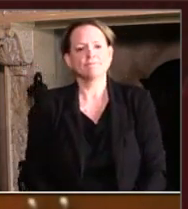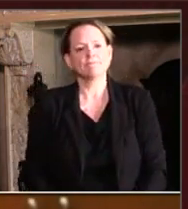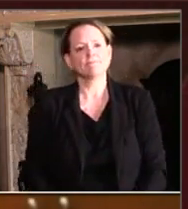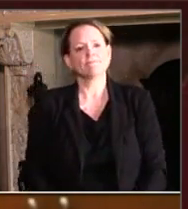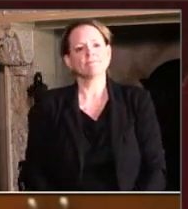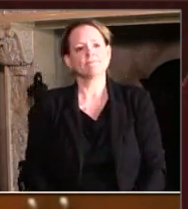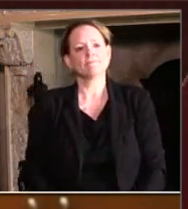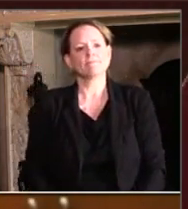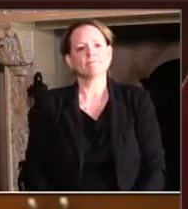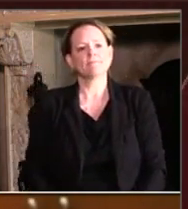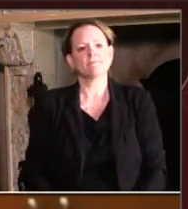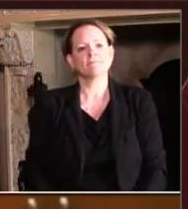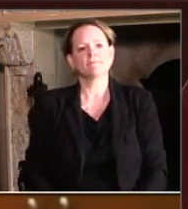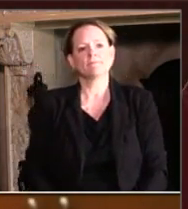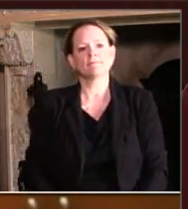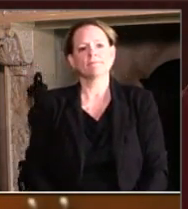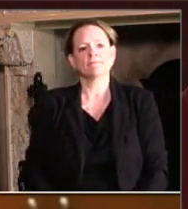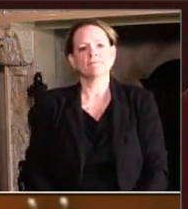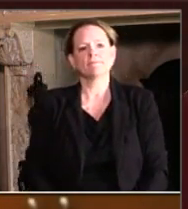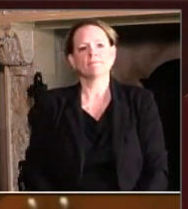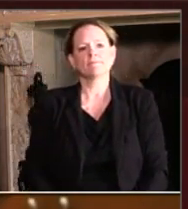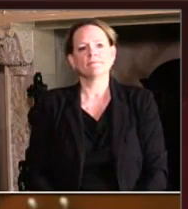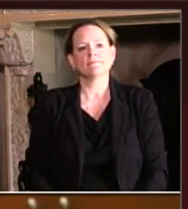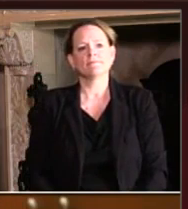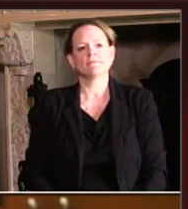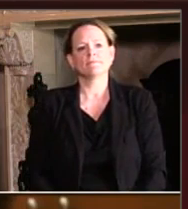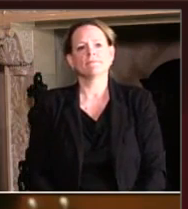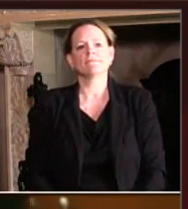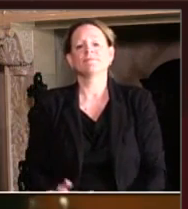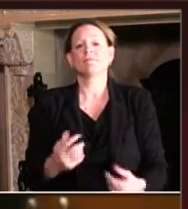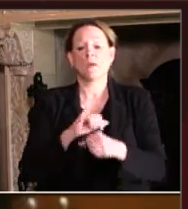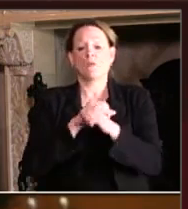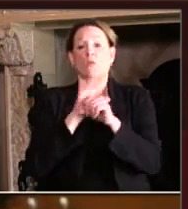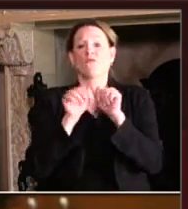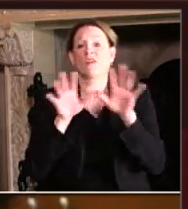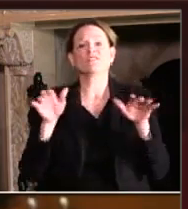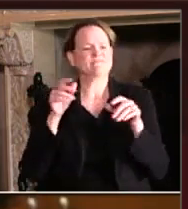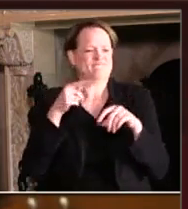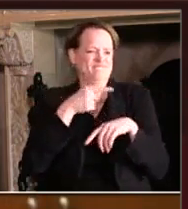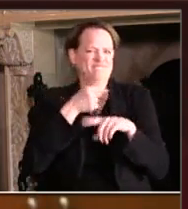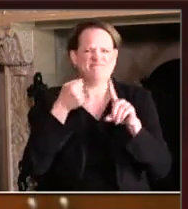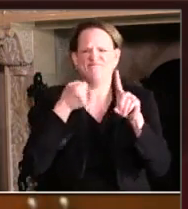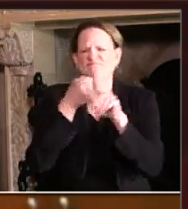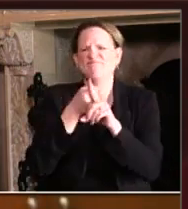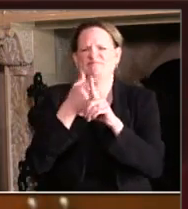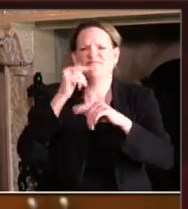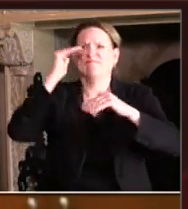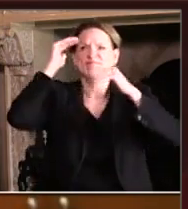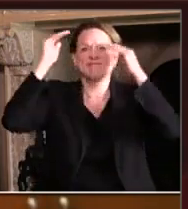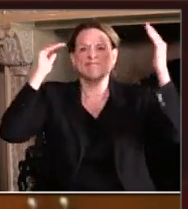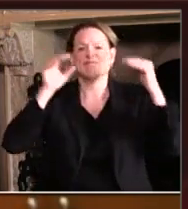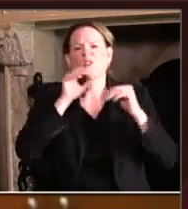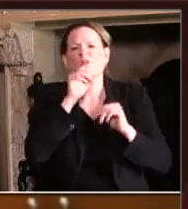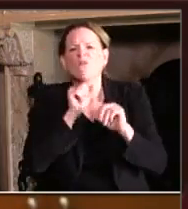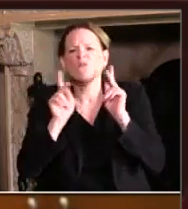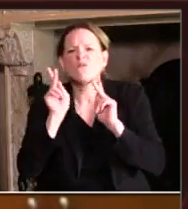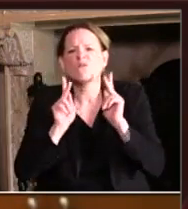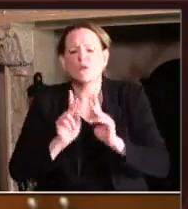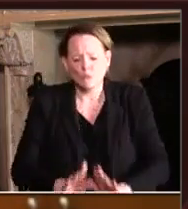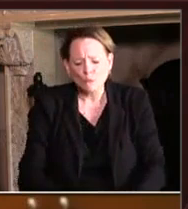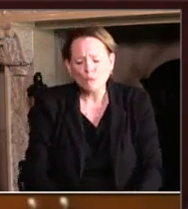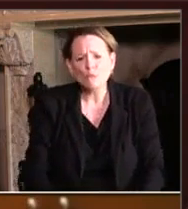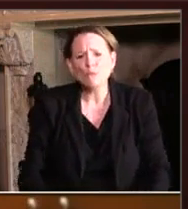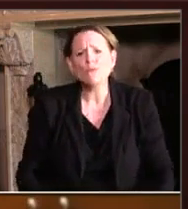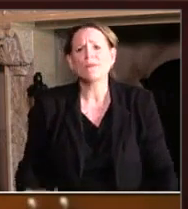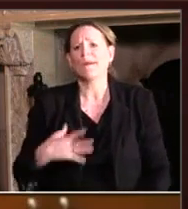and gender. It has literally taken life from us right before our very eyes. And because no cure exists yet,